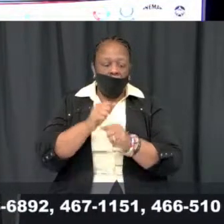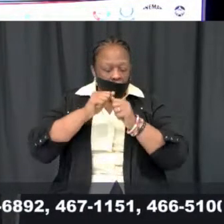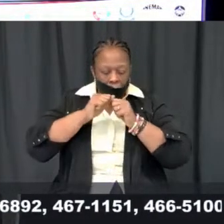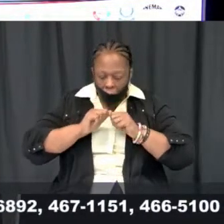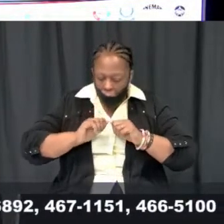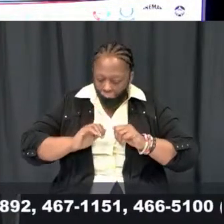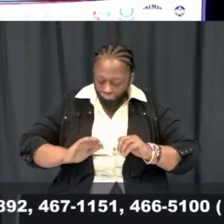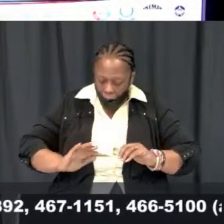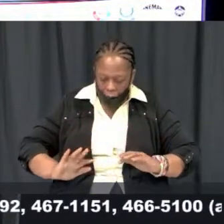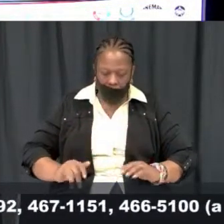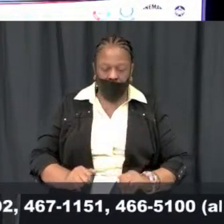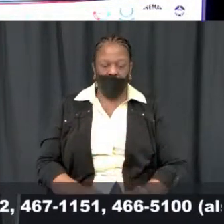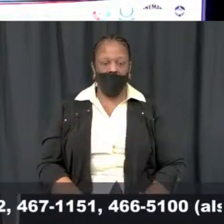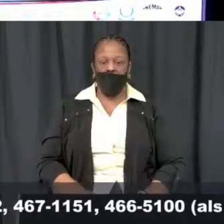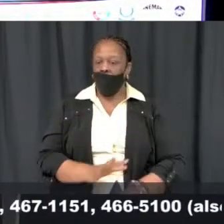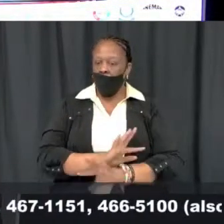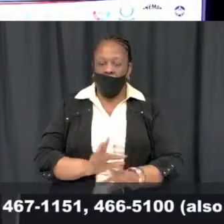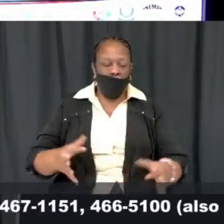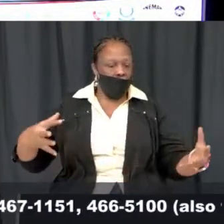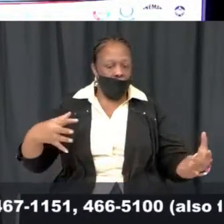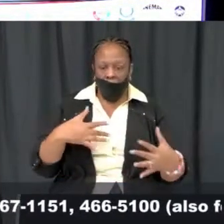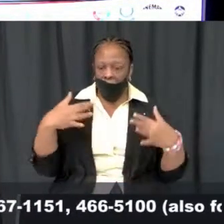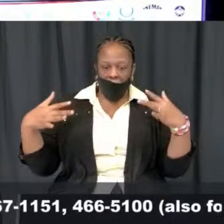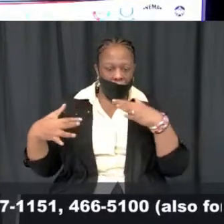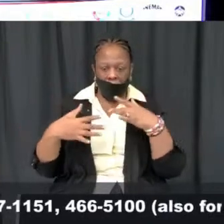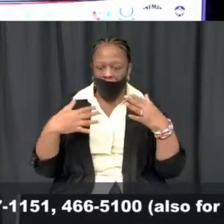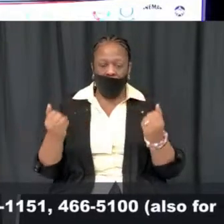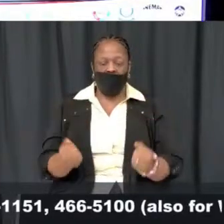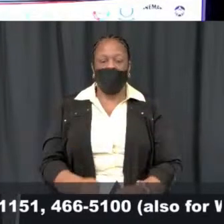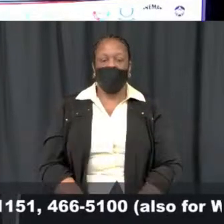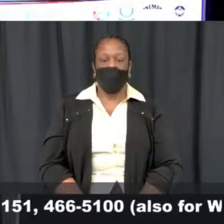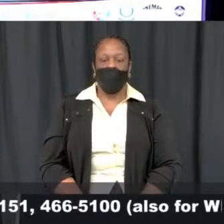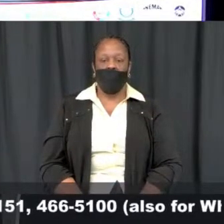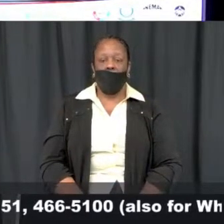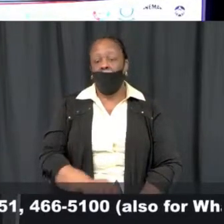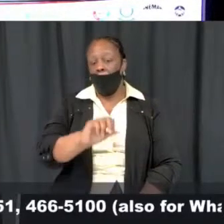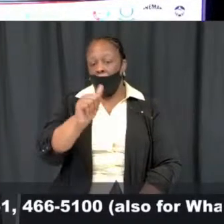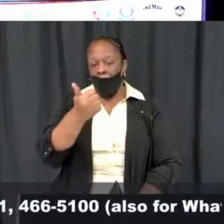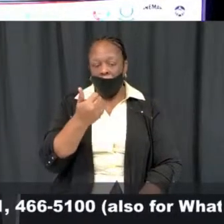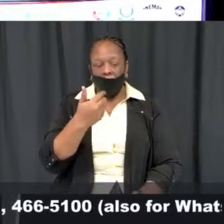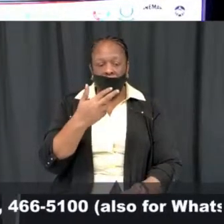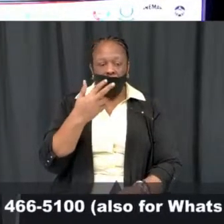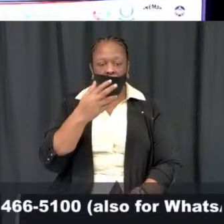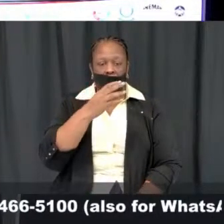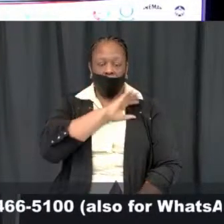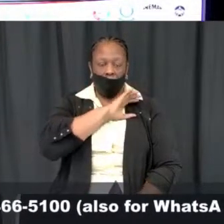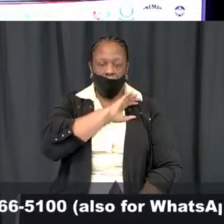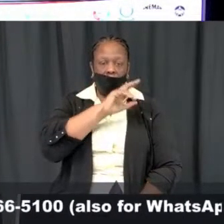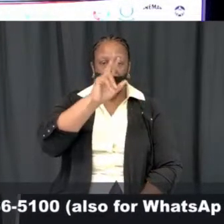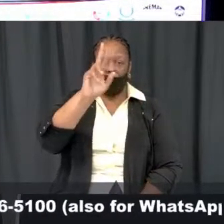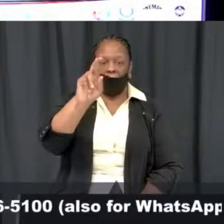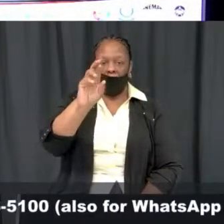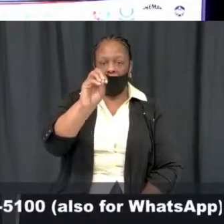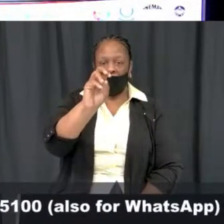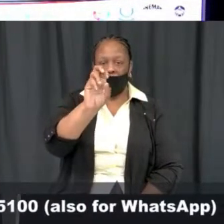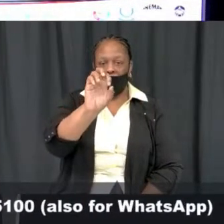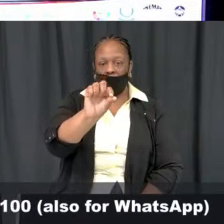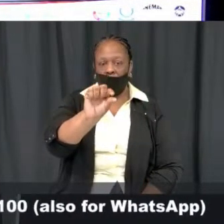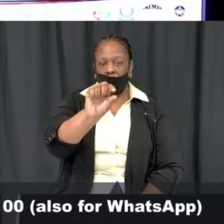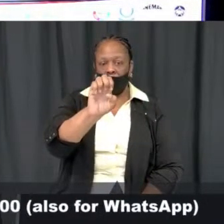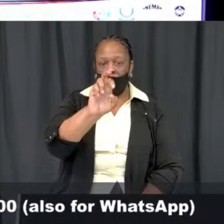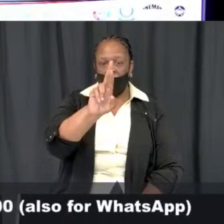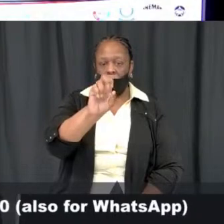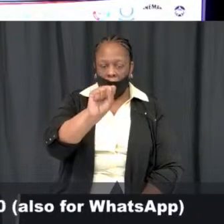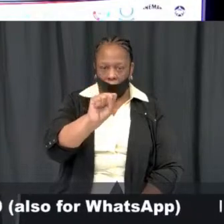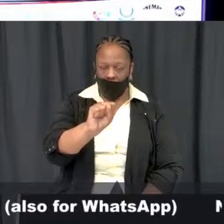You have Superintendent Rogers, who patrols and patrols and patrols to ensure that persons are adhering